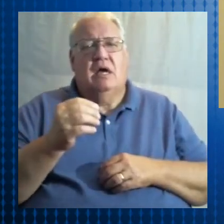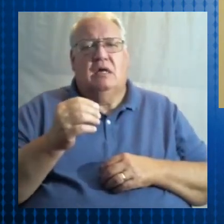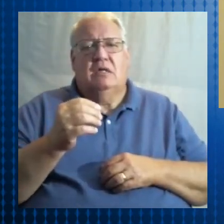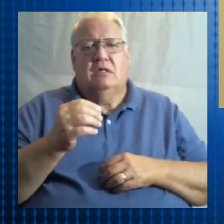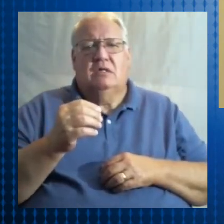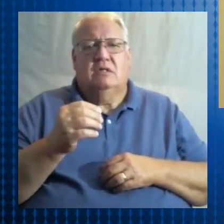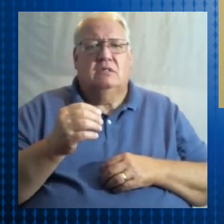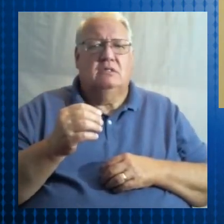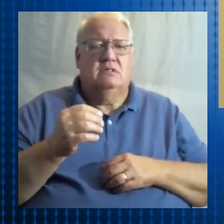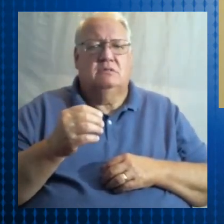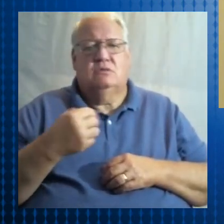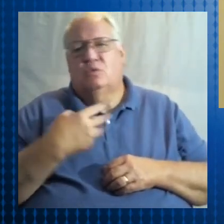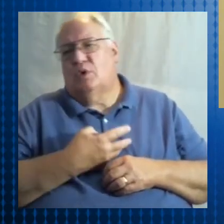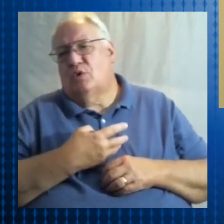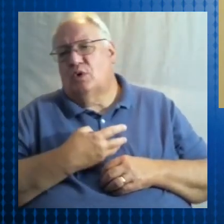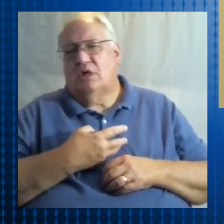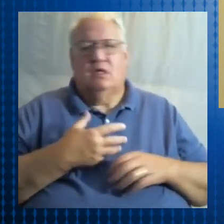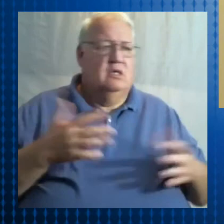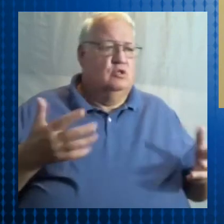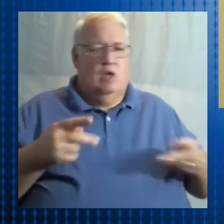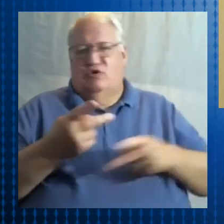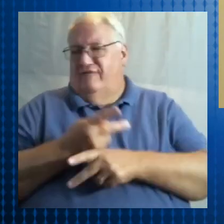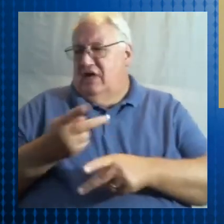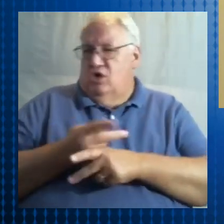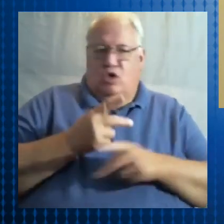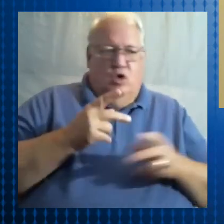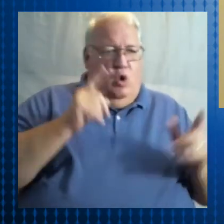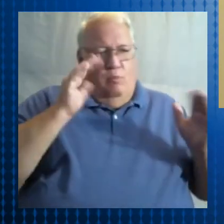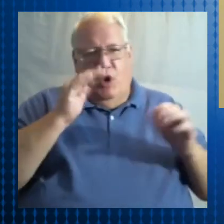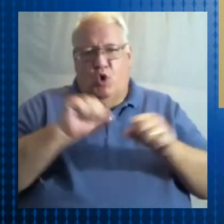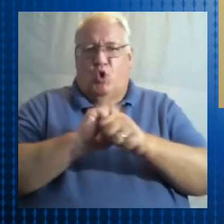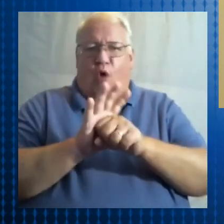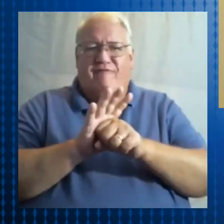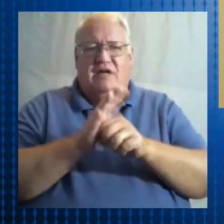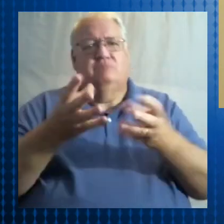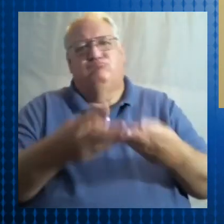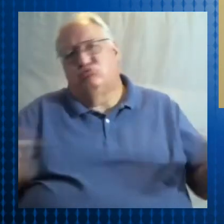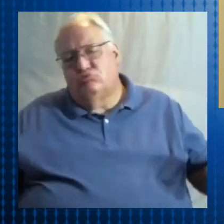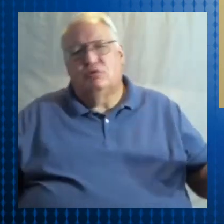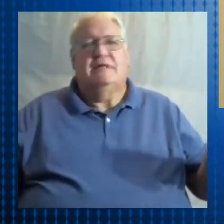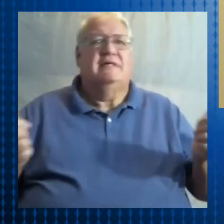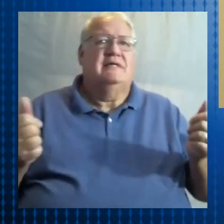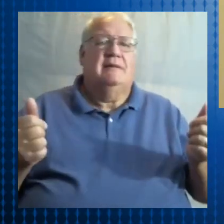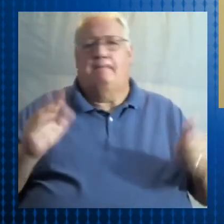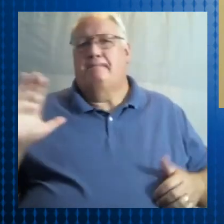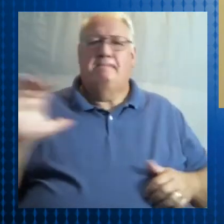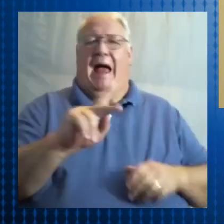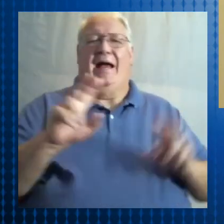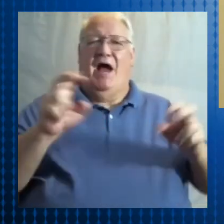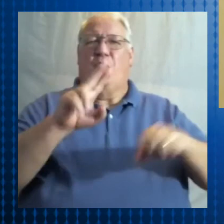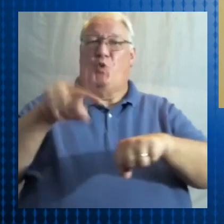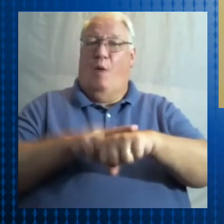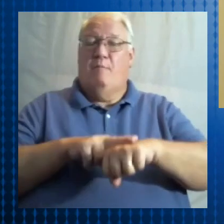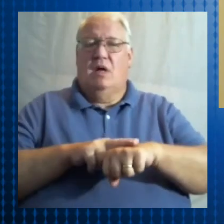kind of treading water, just hoping for COVID to go away and us get back to normal.